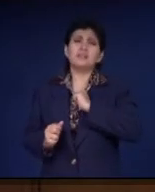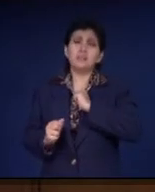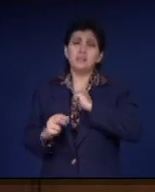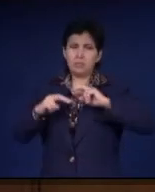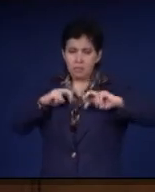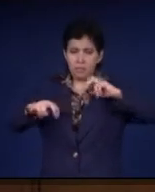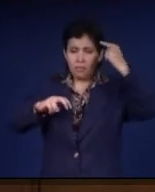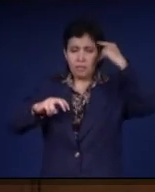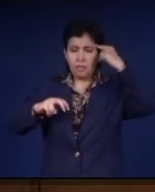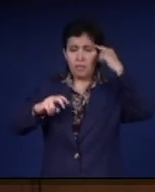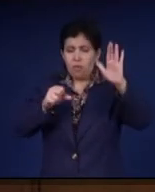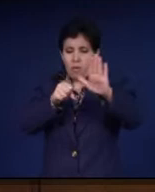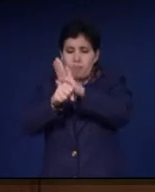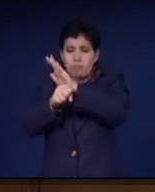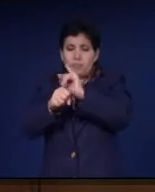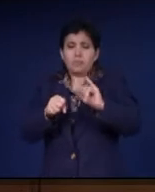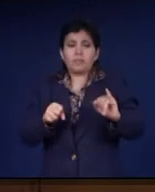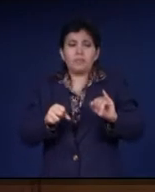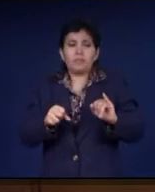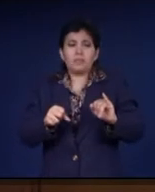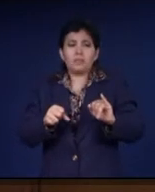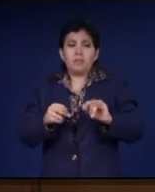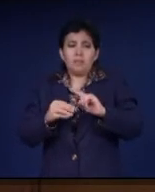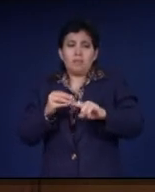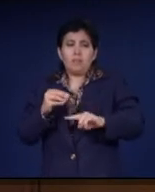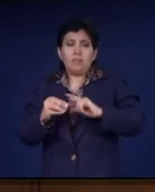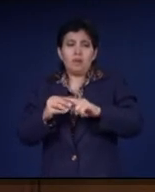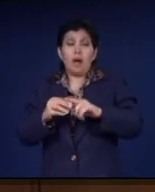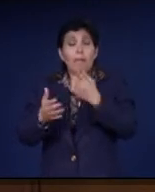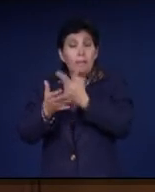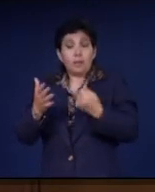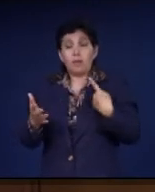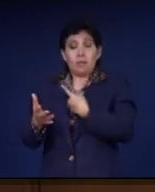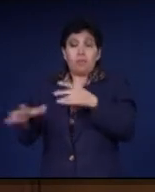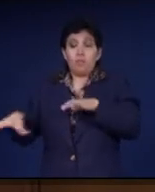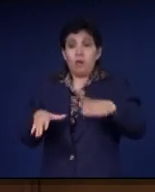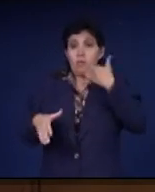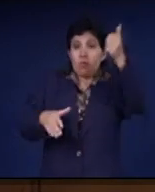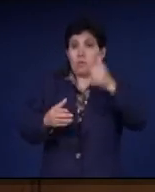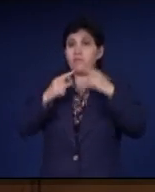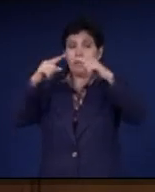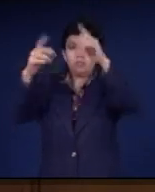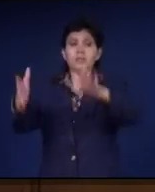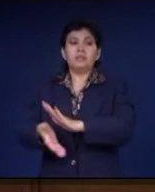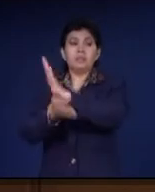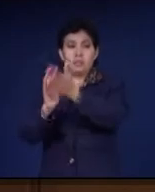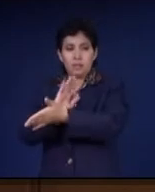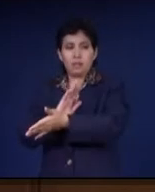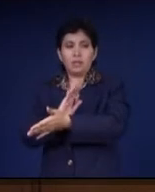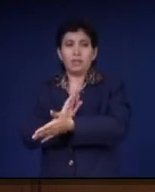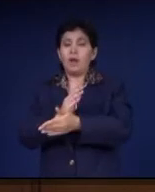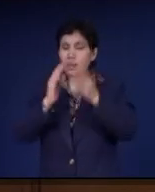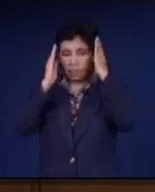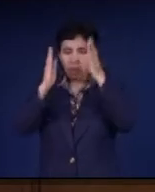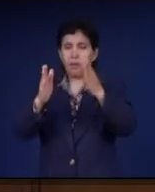people's compliment. Some people feel good about themselves by doing what they do best, being a photographer, being a